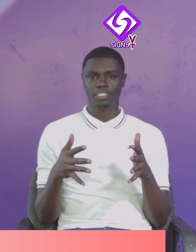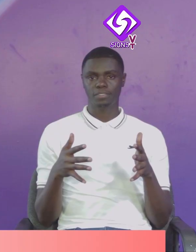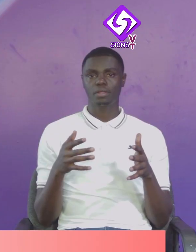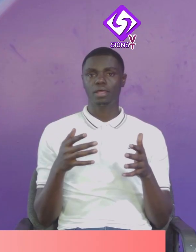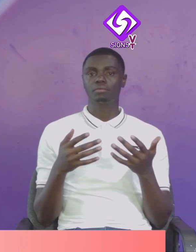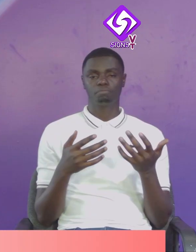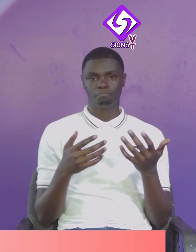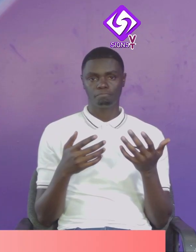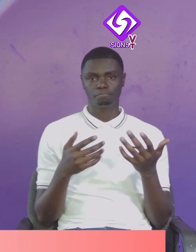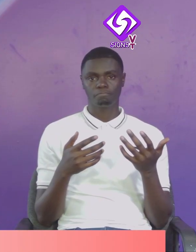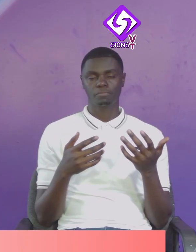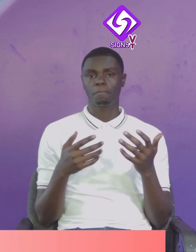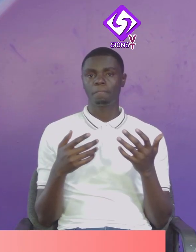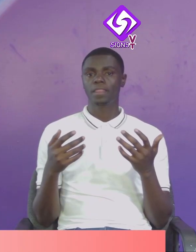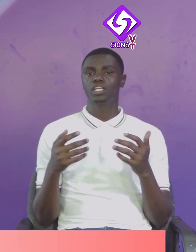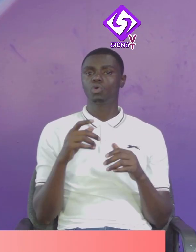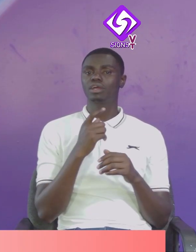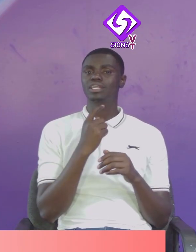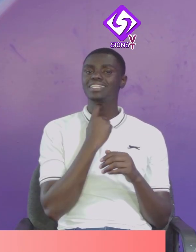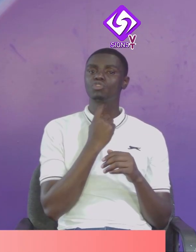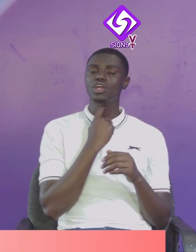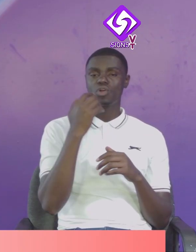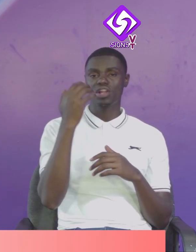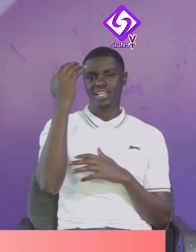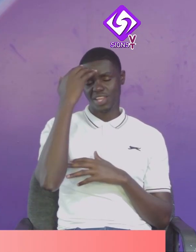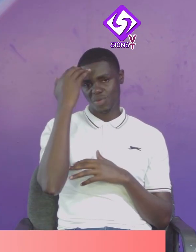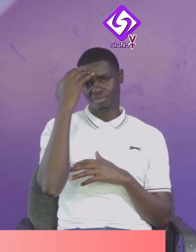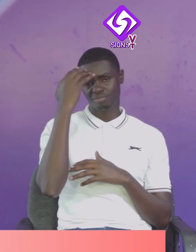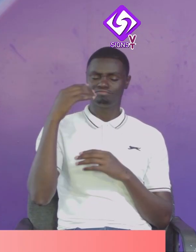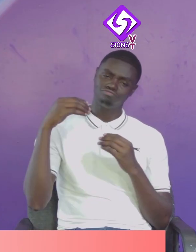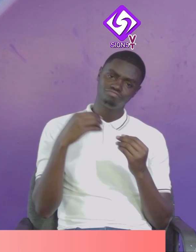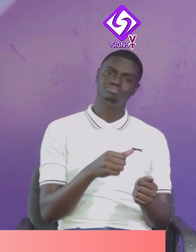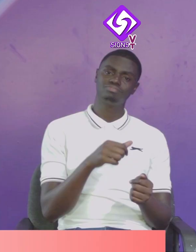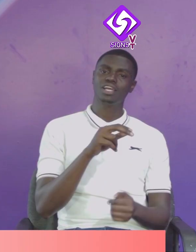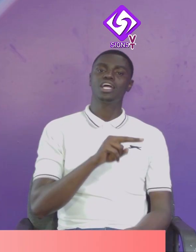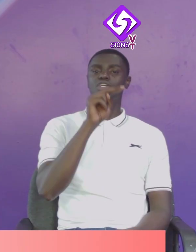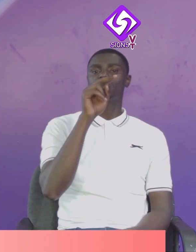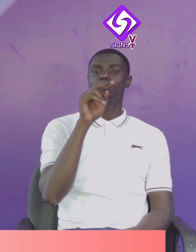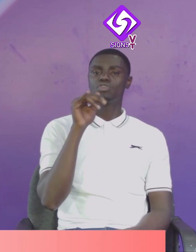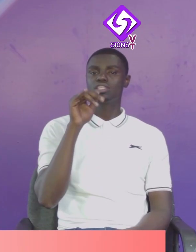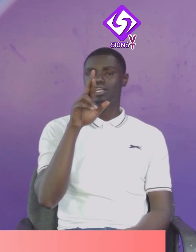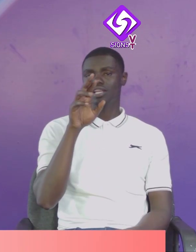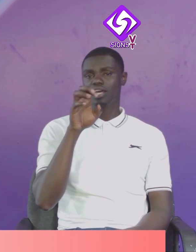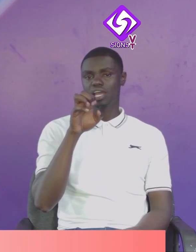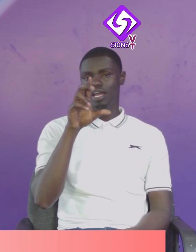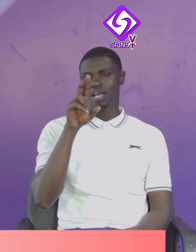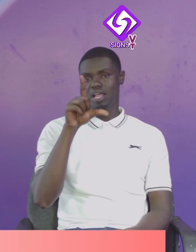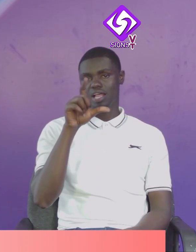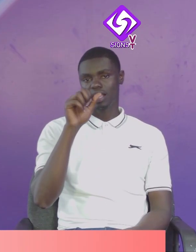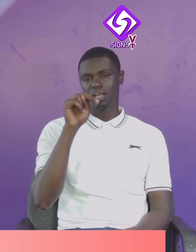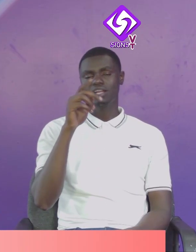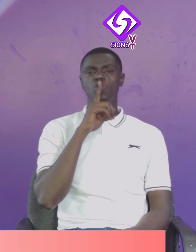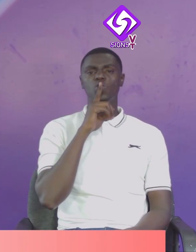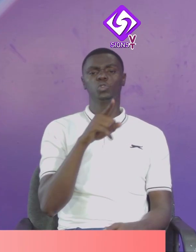Portugal. Right. The likes of Cristiano Ronaldo knew they were going to beat Northern Ireland. And Cristiano Ronaldo was sure I was going